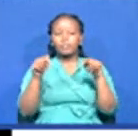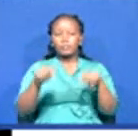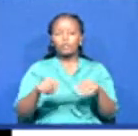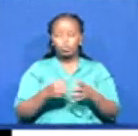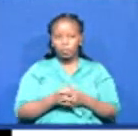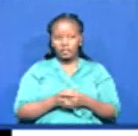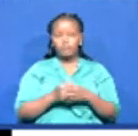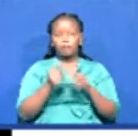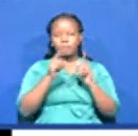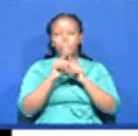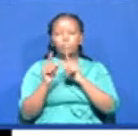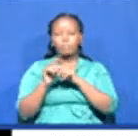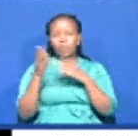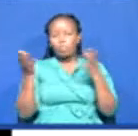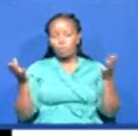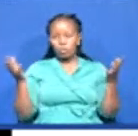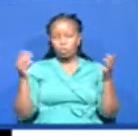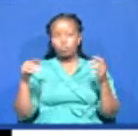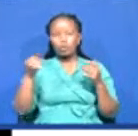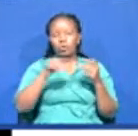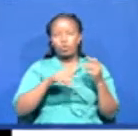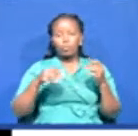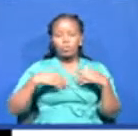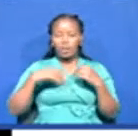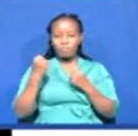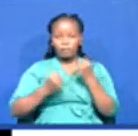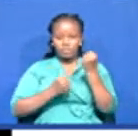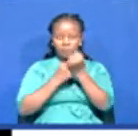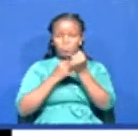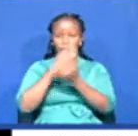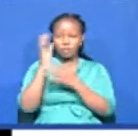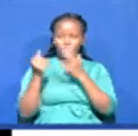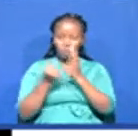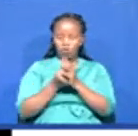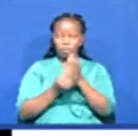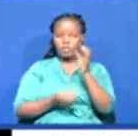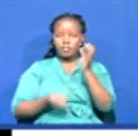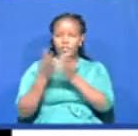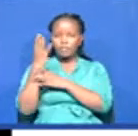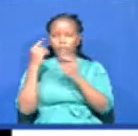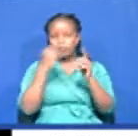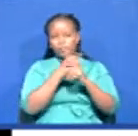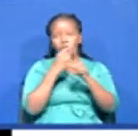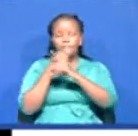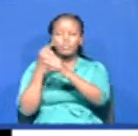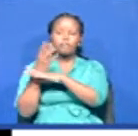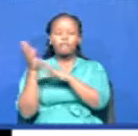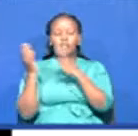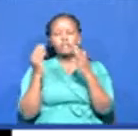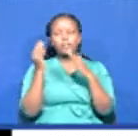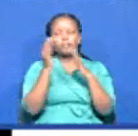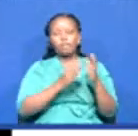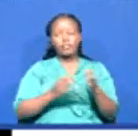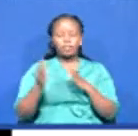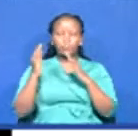And of course, we have also supported them in setting up various infrastructure for the ICT